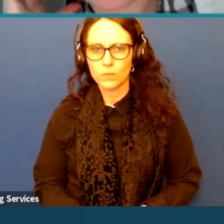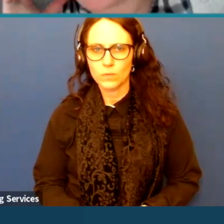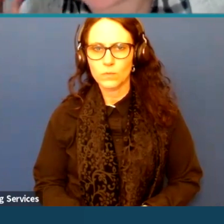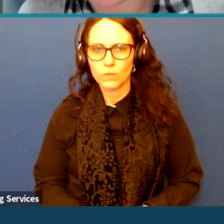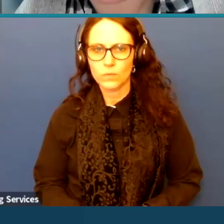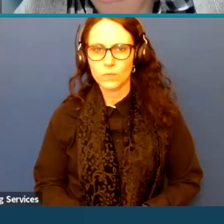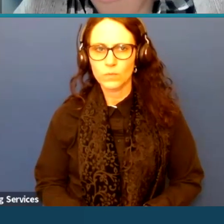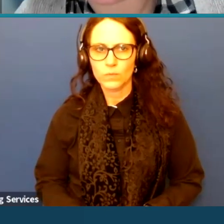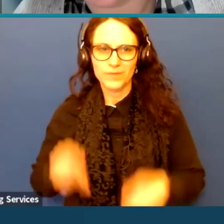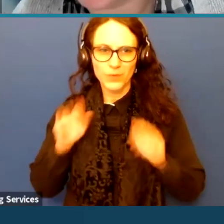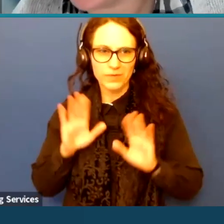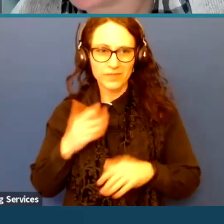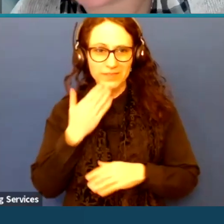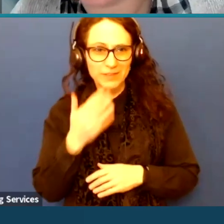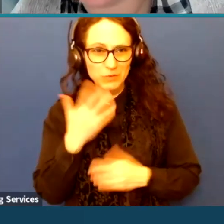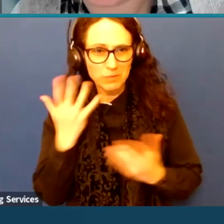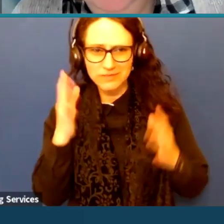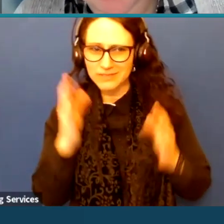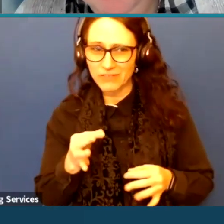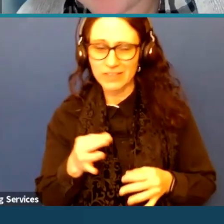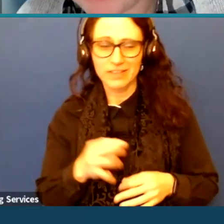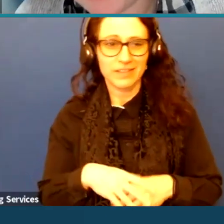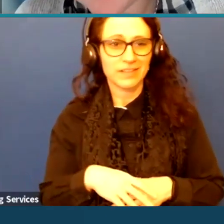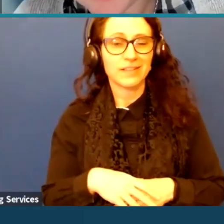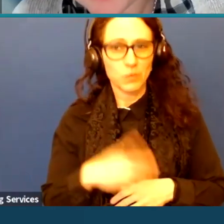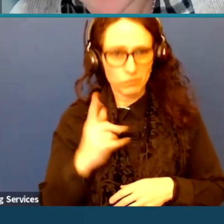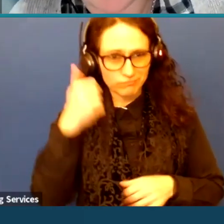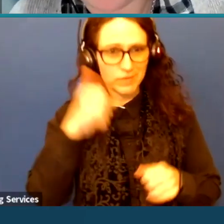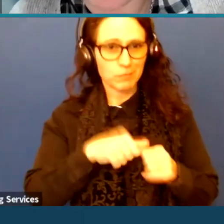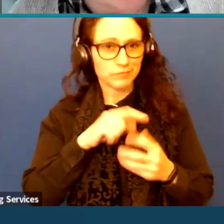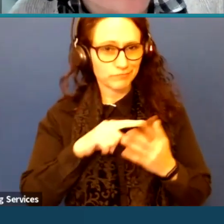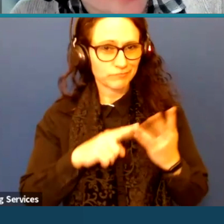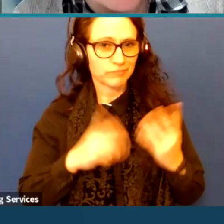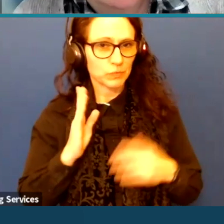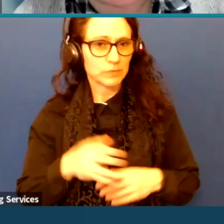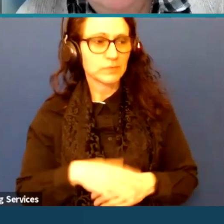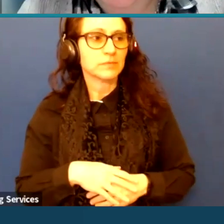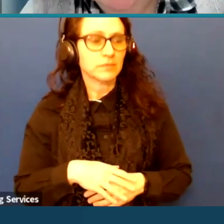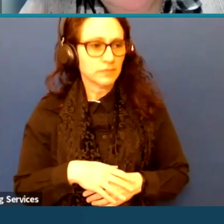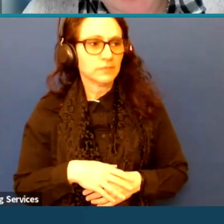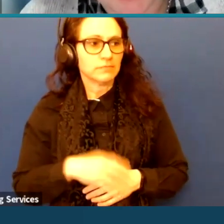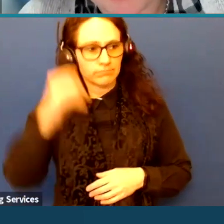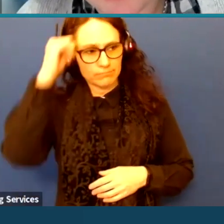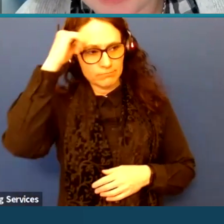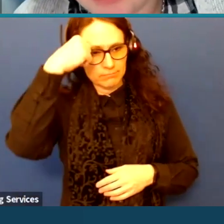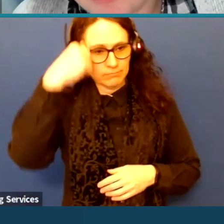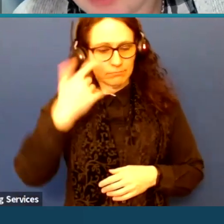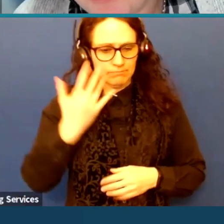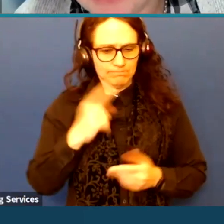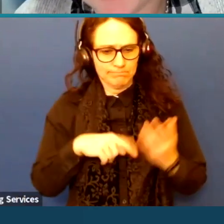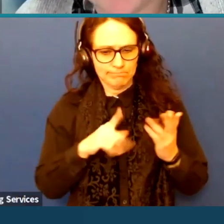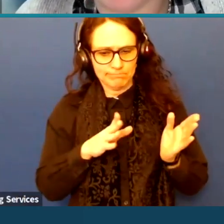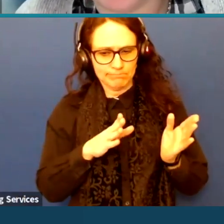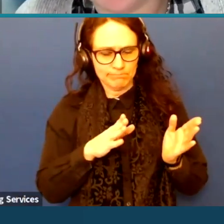Wonderful. Oh, thank you so much. Definitely things I'm going to be keeping in mind for myself. Shifting focus just slightly here. You